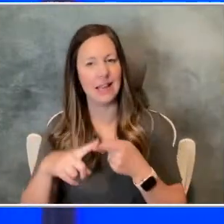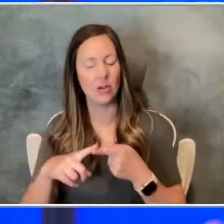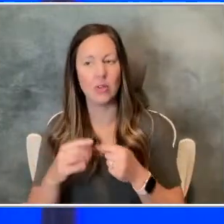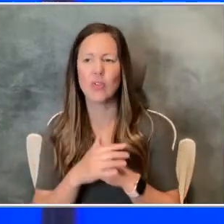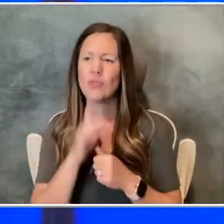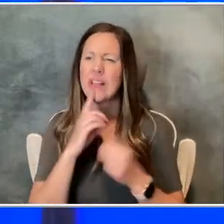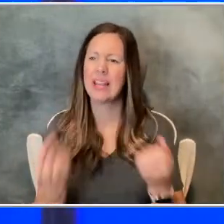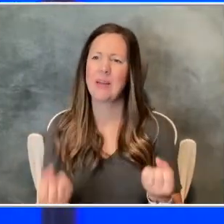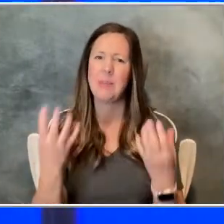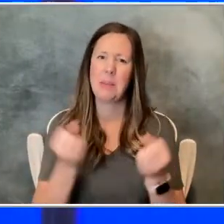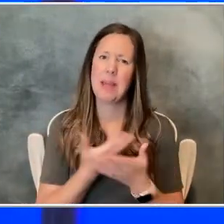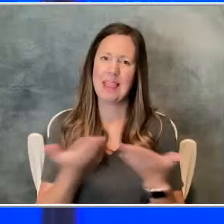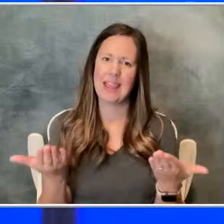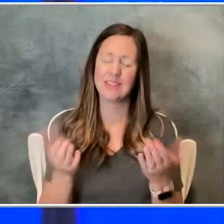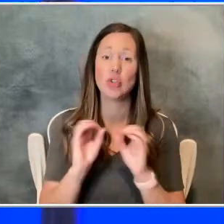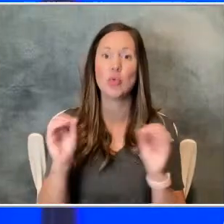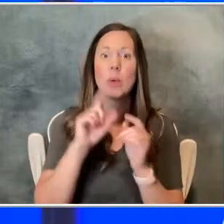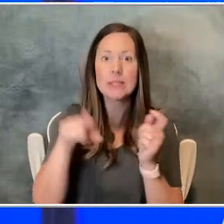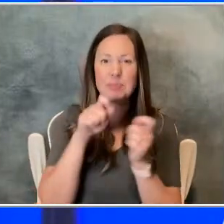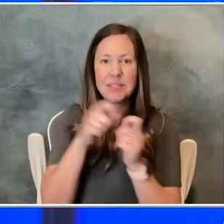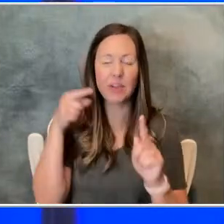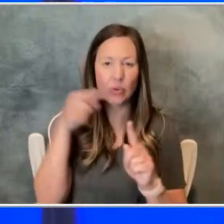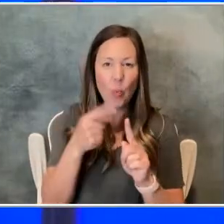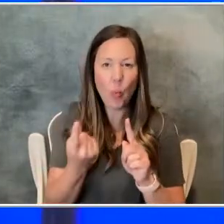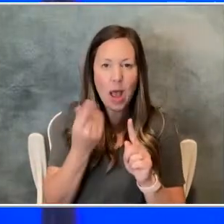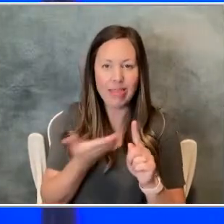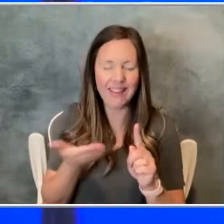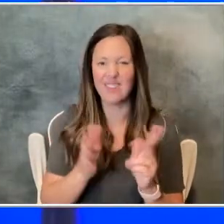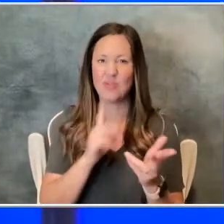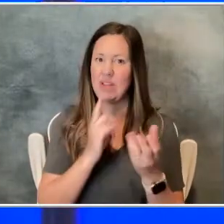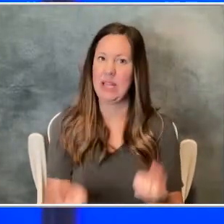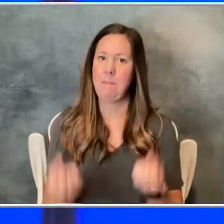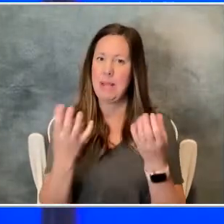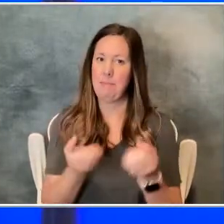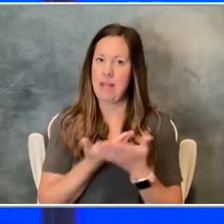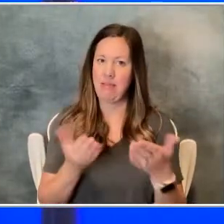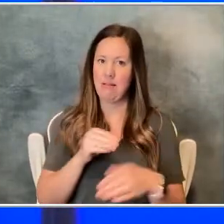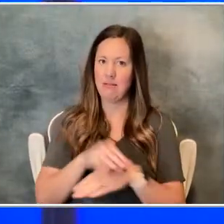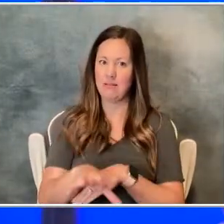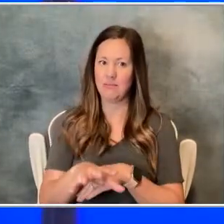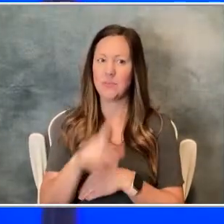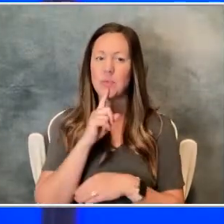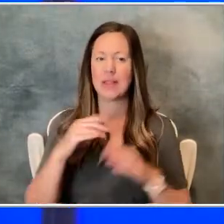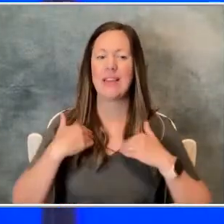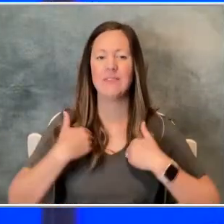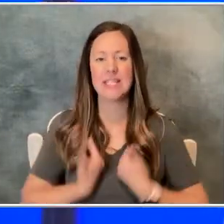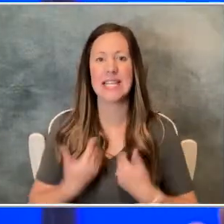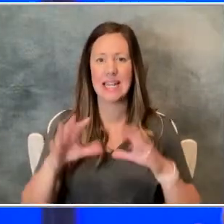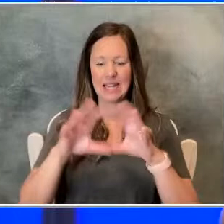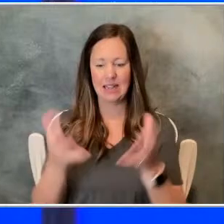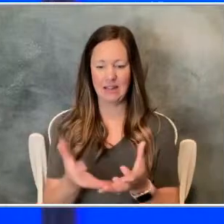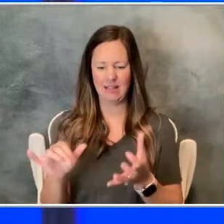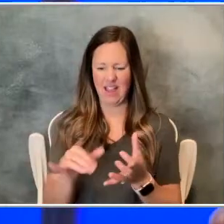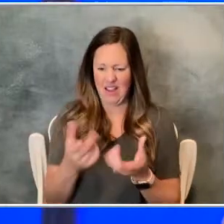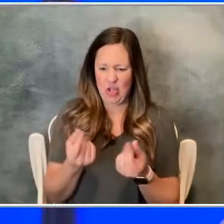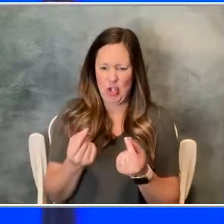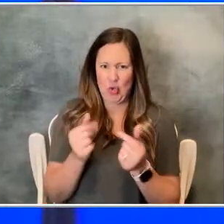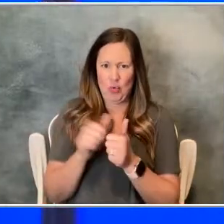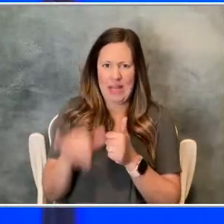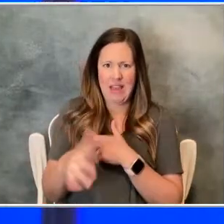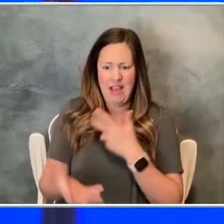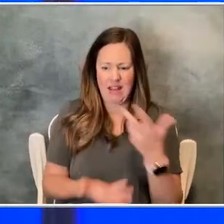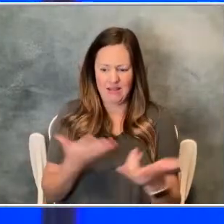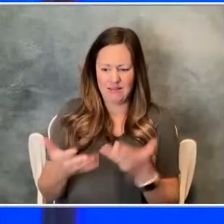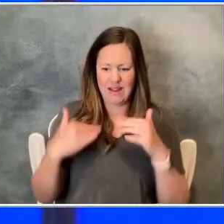things, there's no one thing, and that's I think why fatigue is often seen as this big nebulous, like I don't know what to do with this